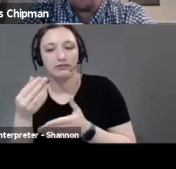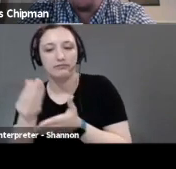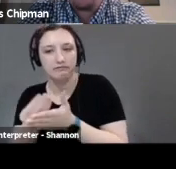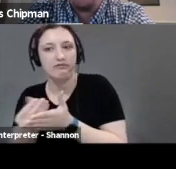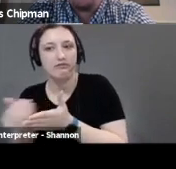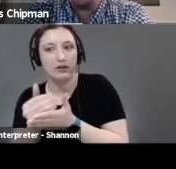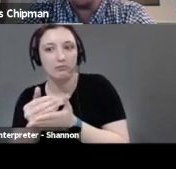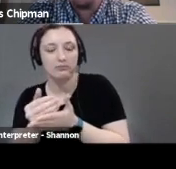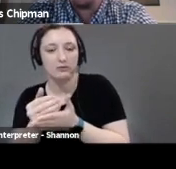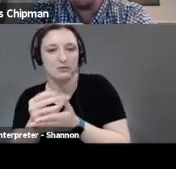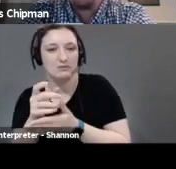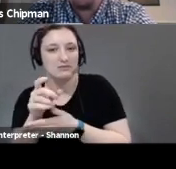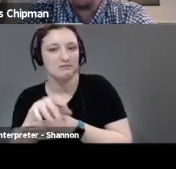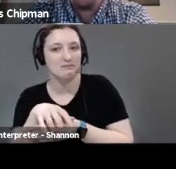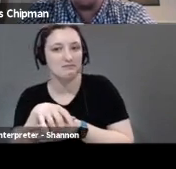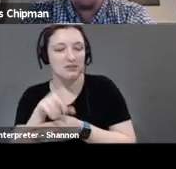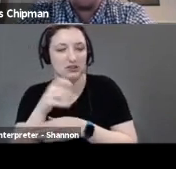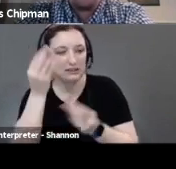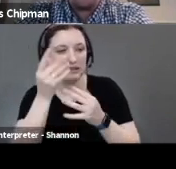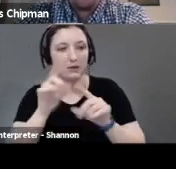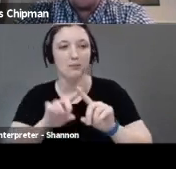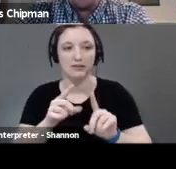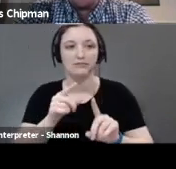to be a payroll salary.